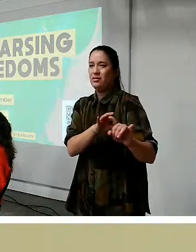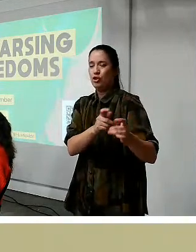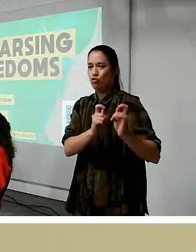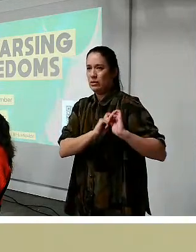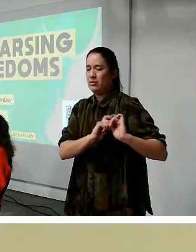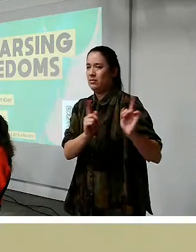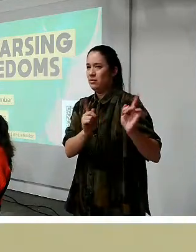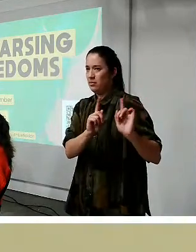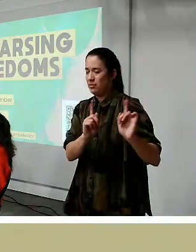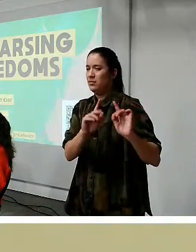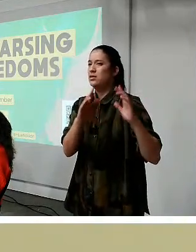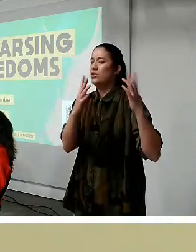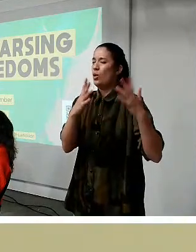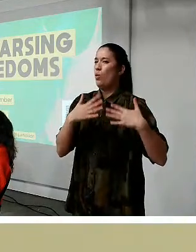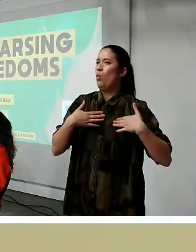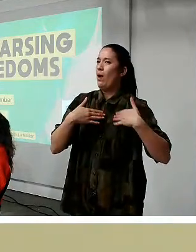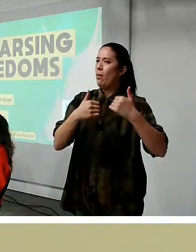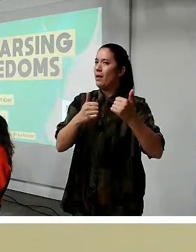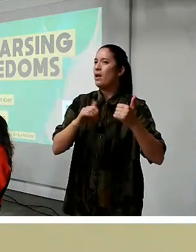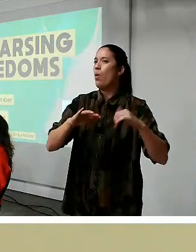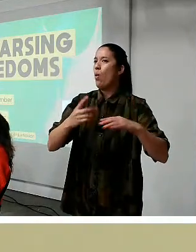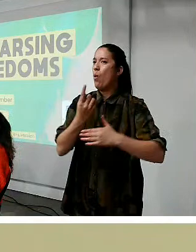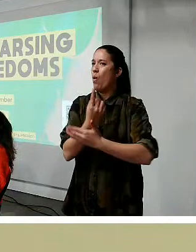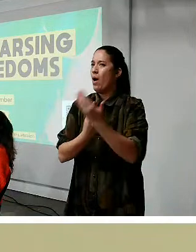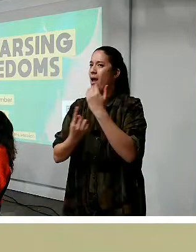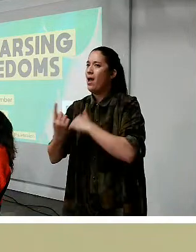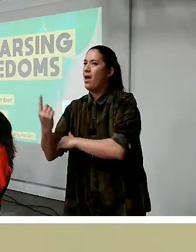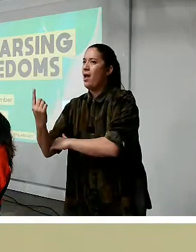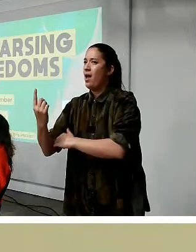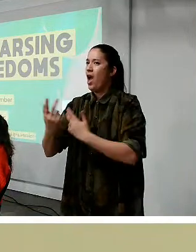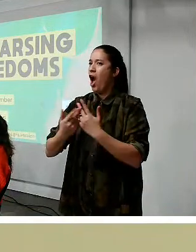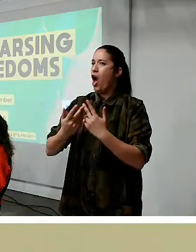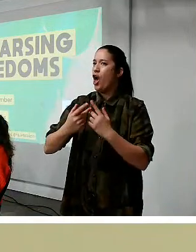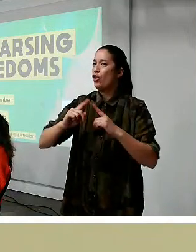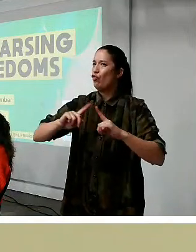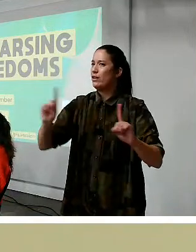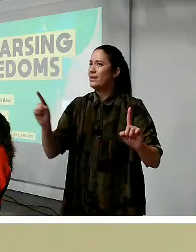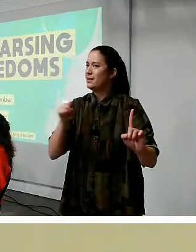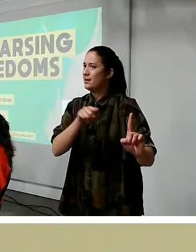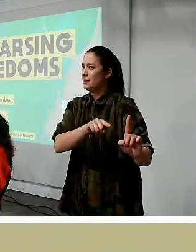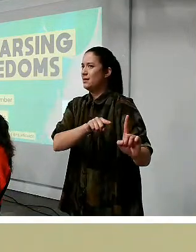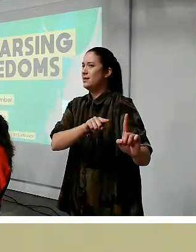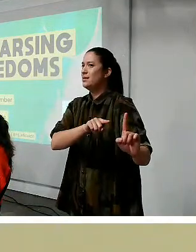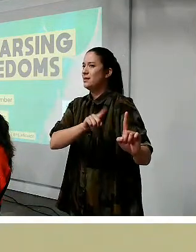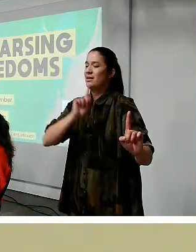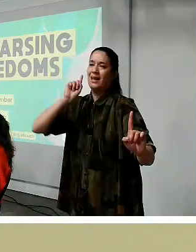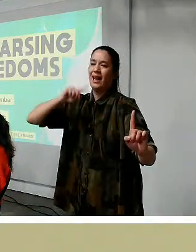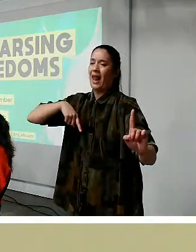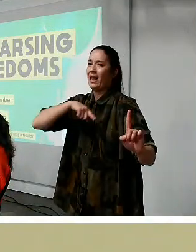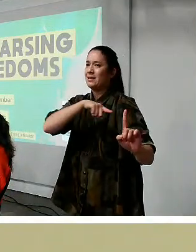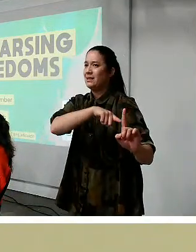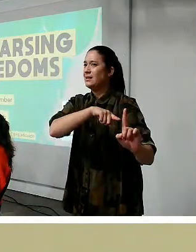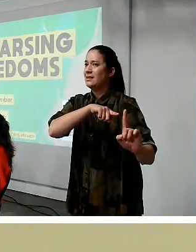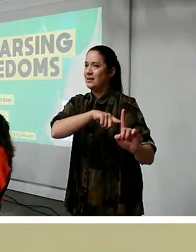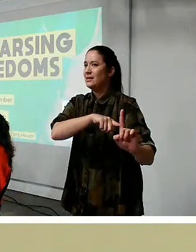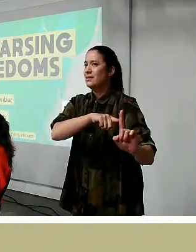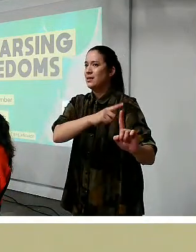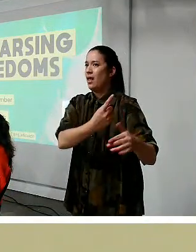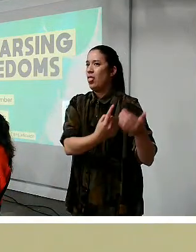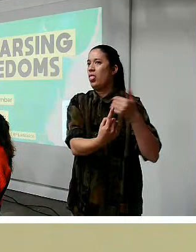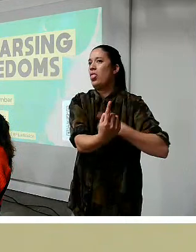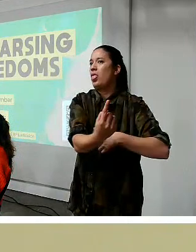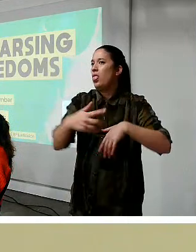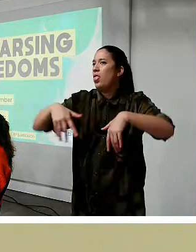or alienation and neglect. So, you know, we're not just talking about